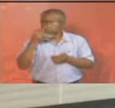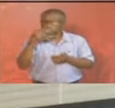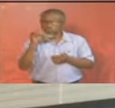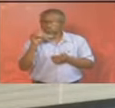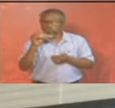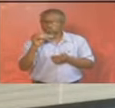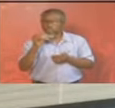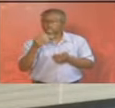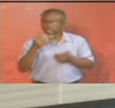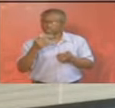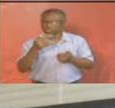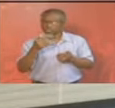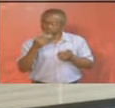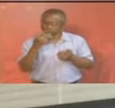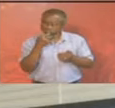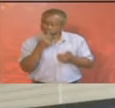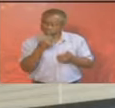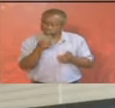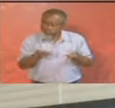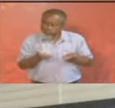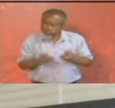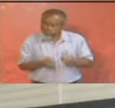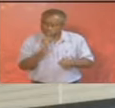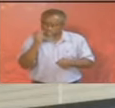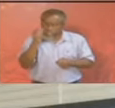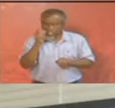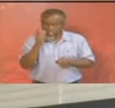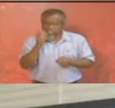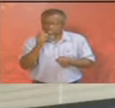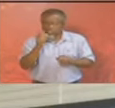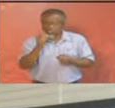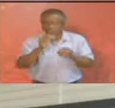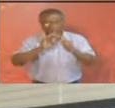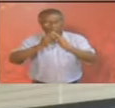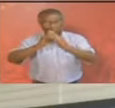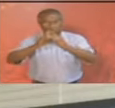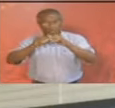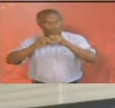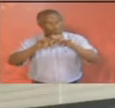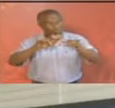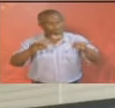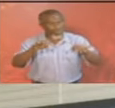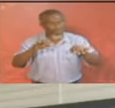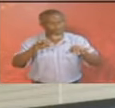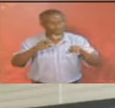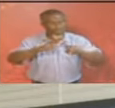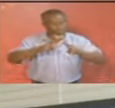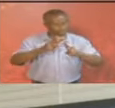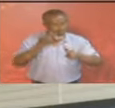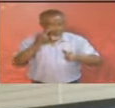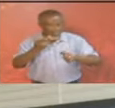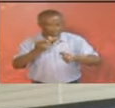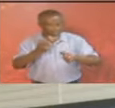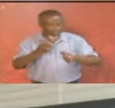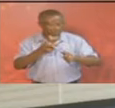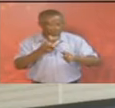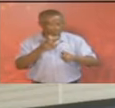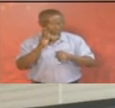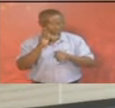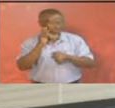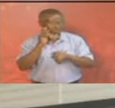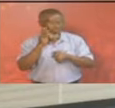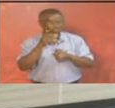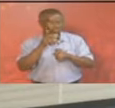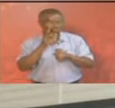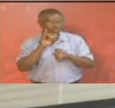community spread, yet over the many weeks we have been hearing about being in cluster category from the ministry. In